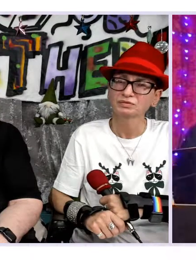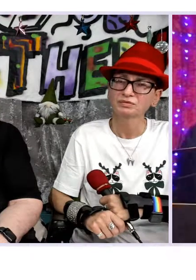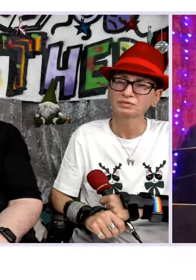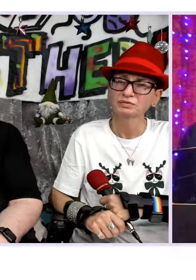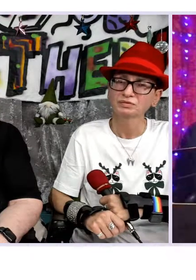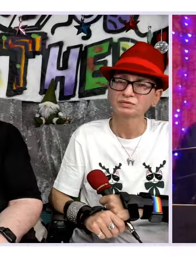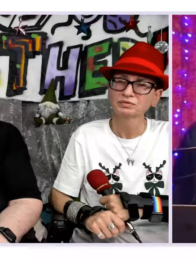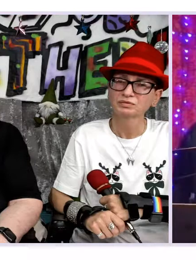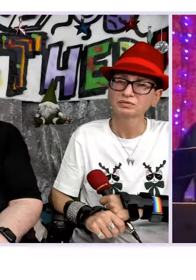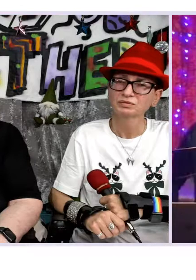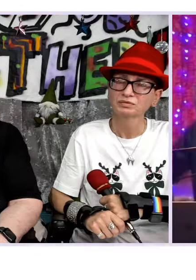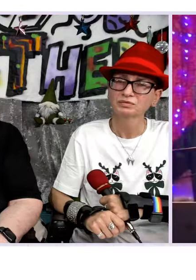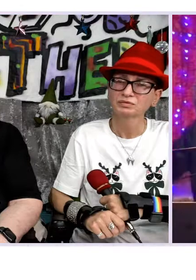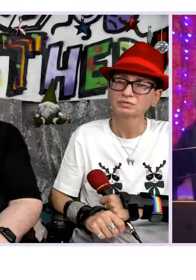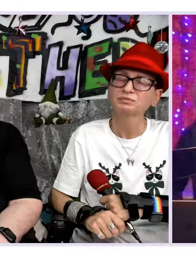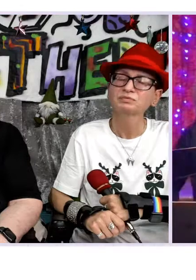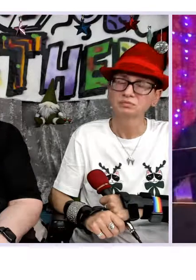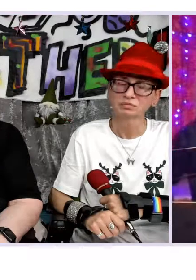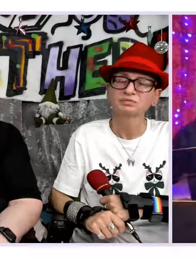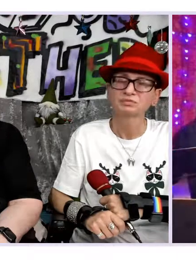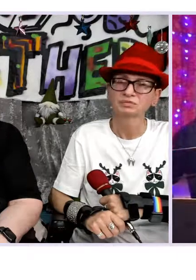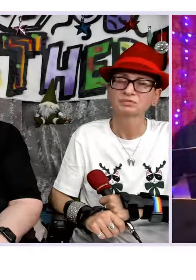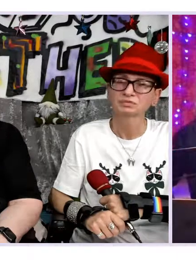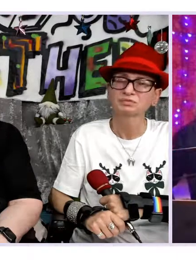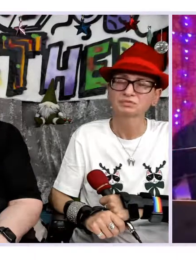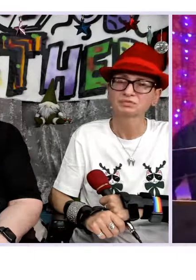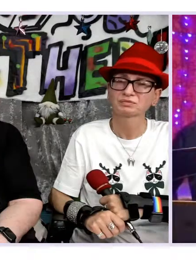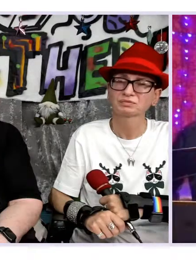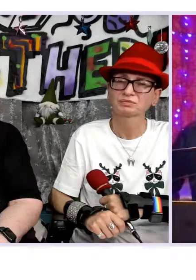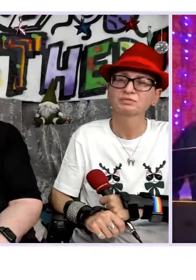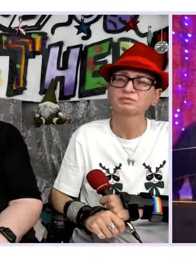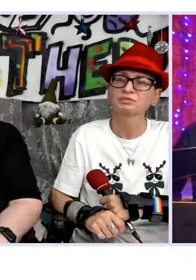people who have acquired an impairment. So i.e. they weren't